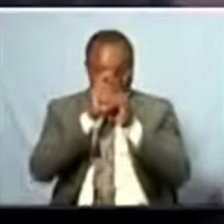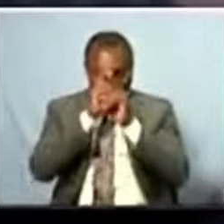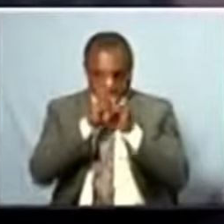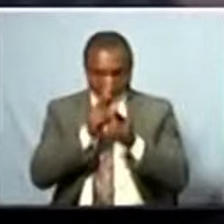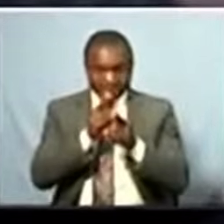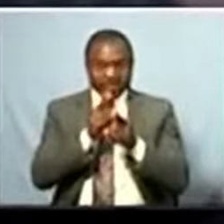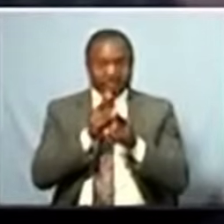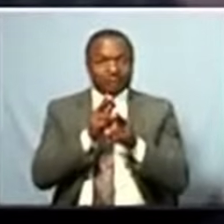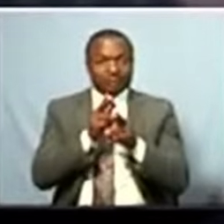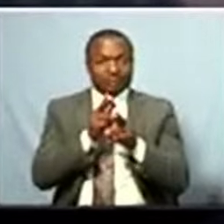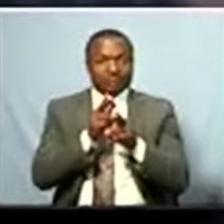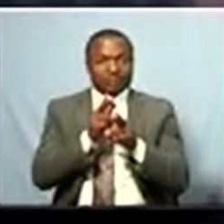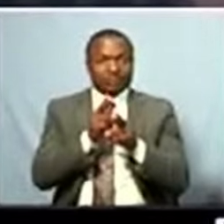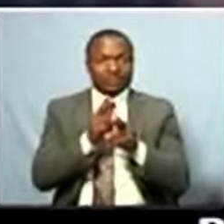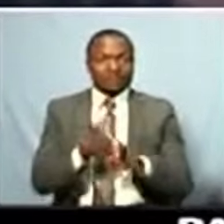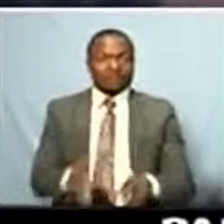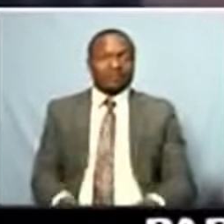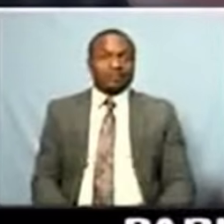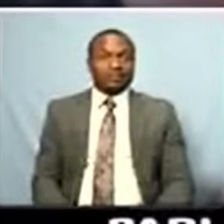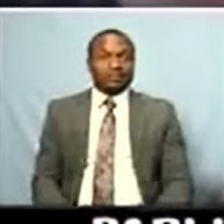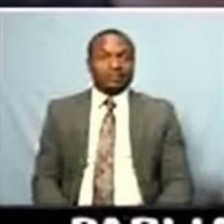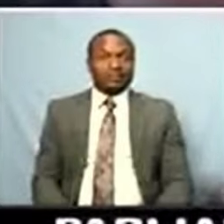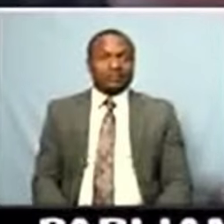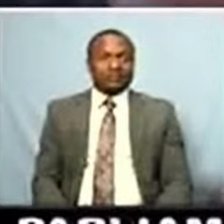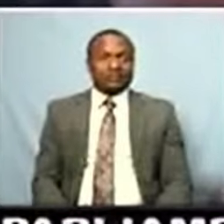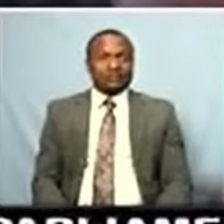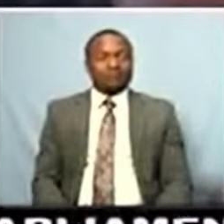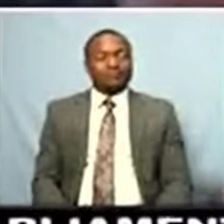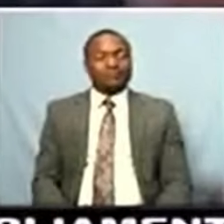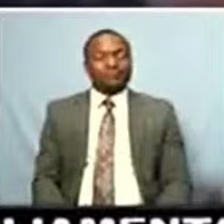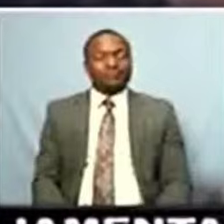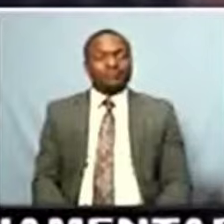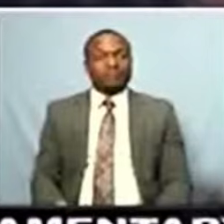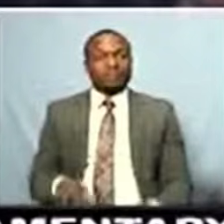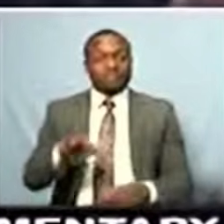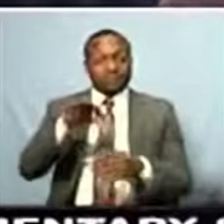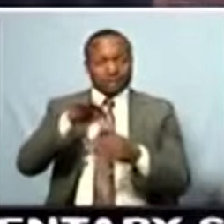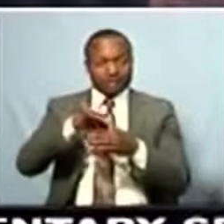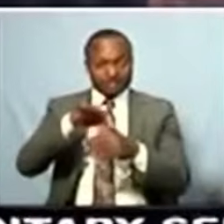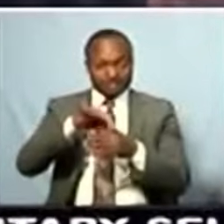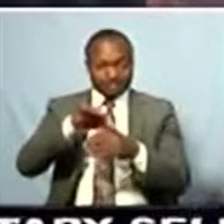Honorable. Yeah, I think it is based on the election of